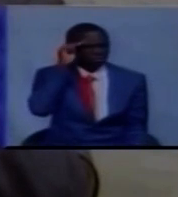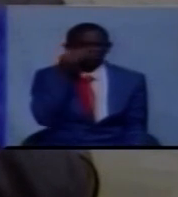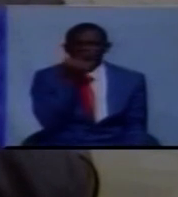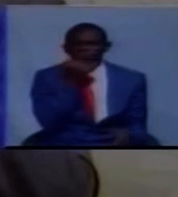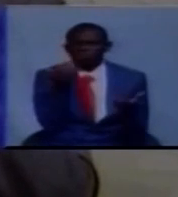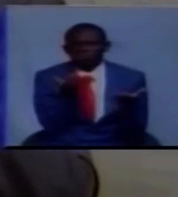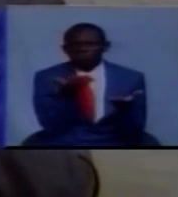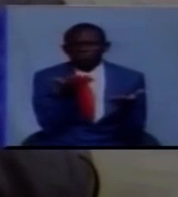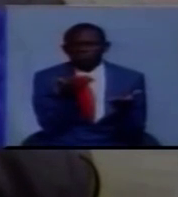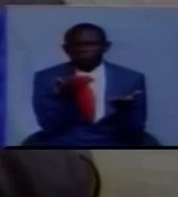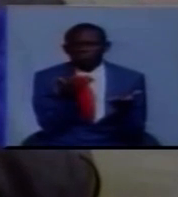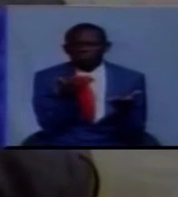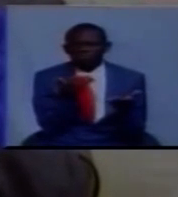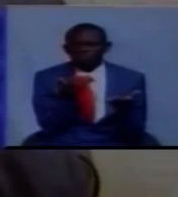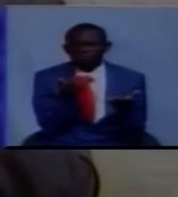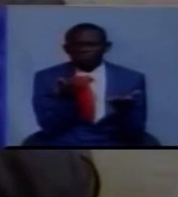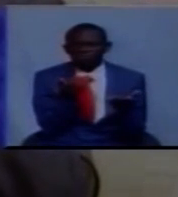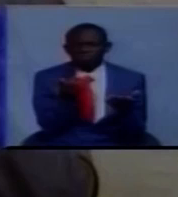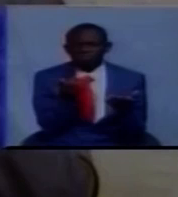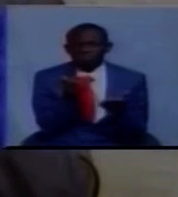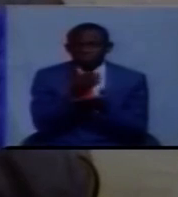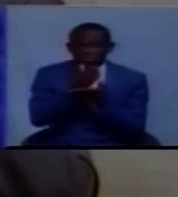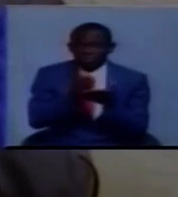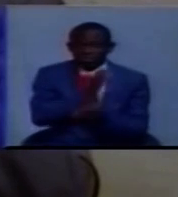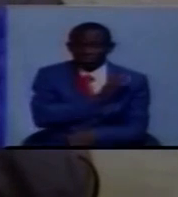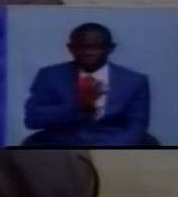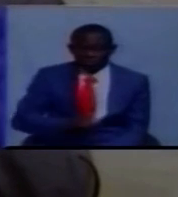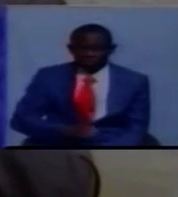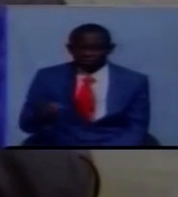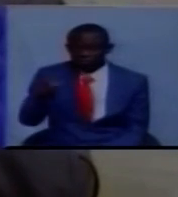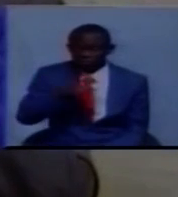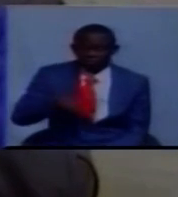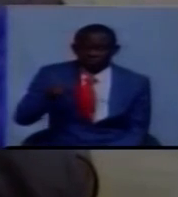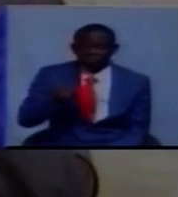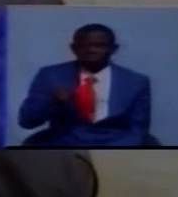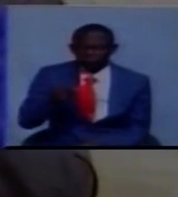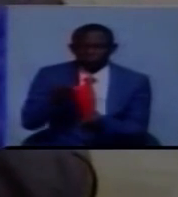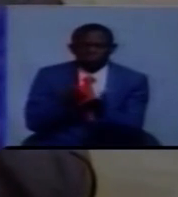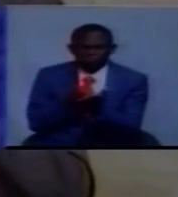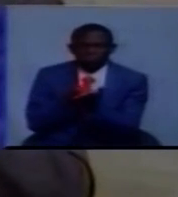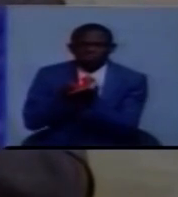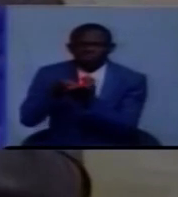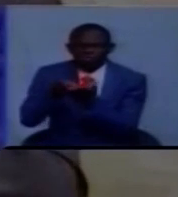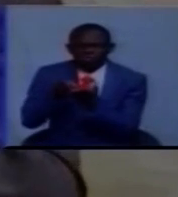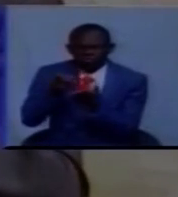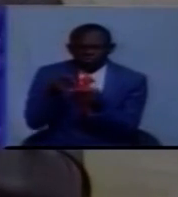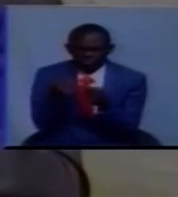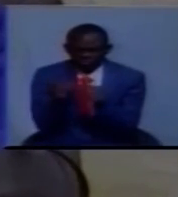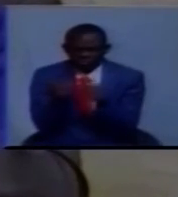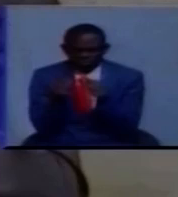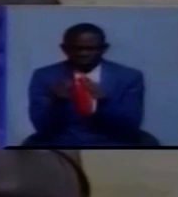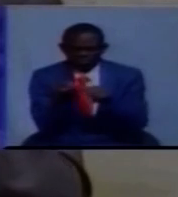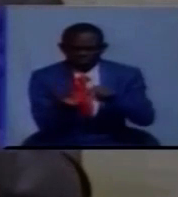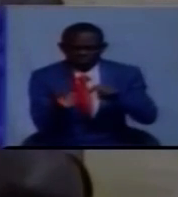But there are some genuine companies who are struggling, who have to ask their workers to say, okay, for